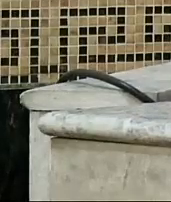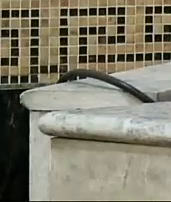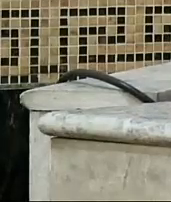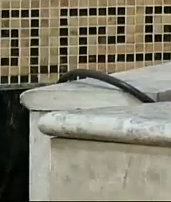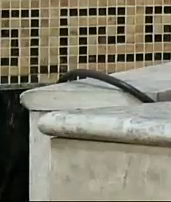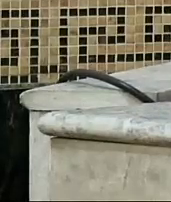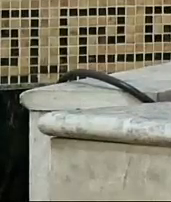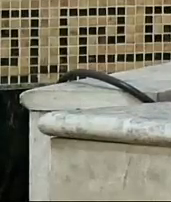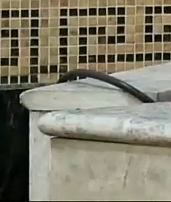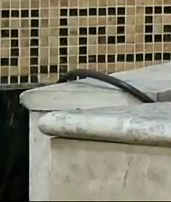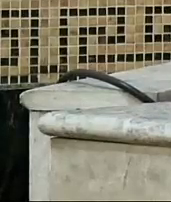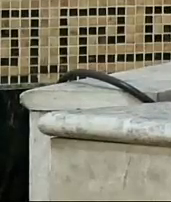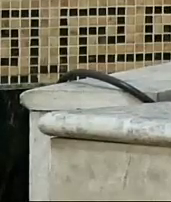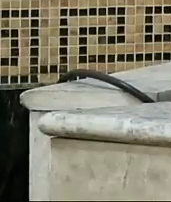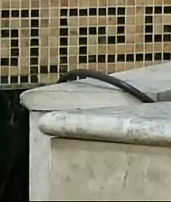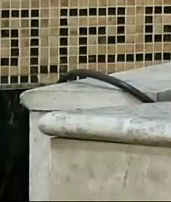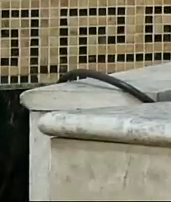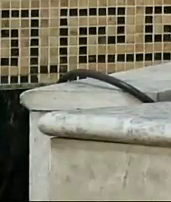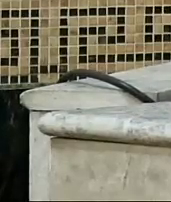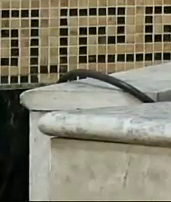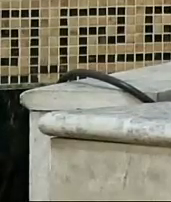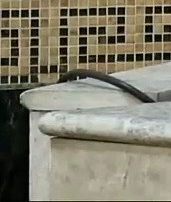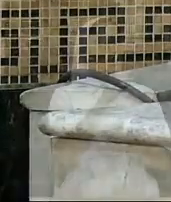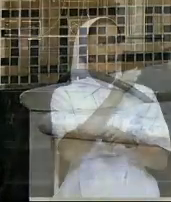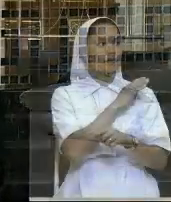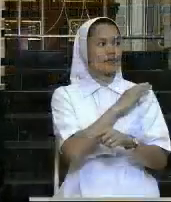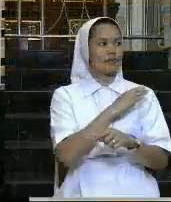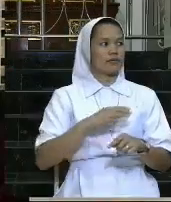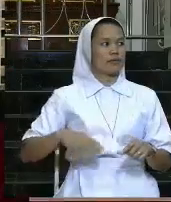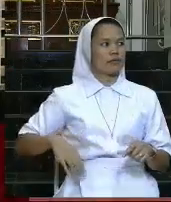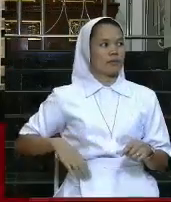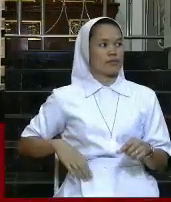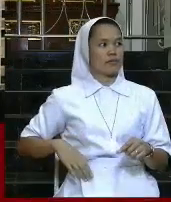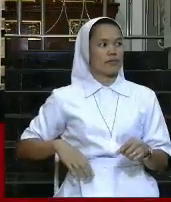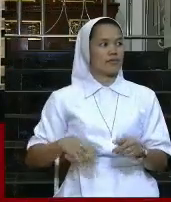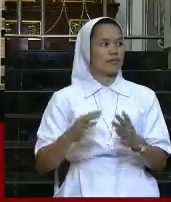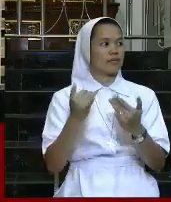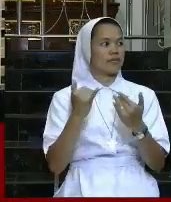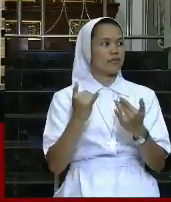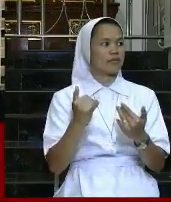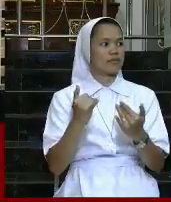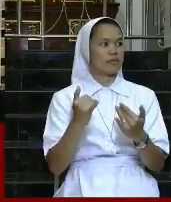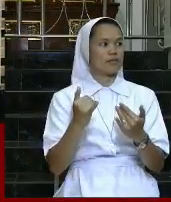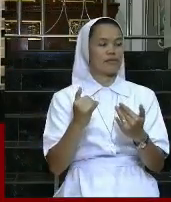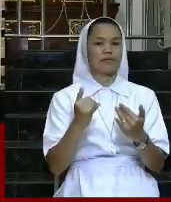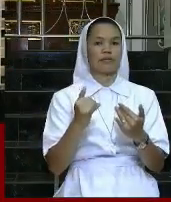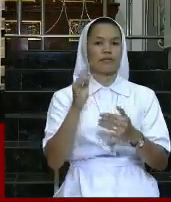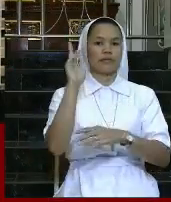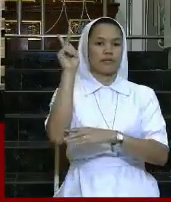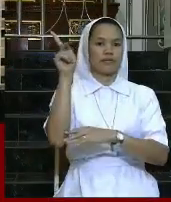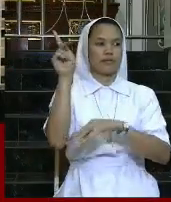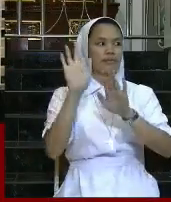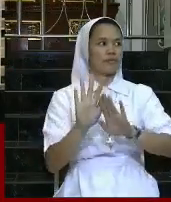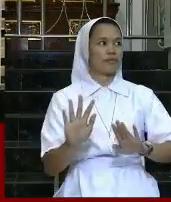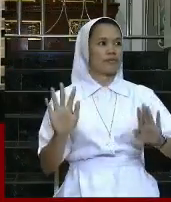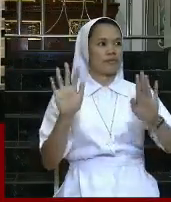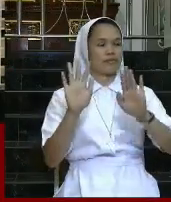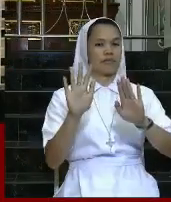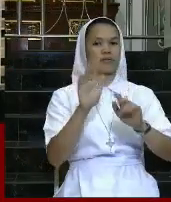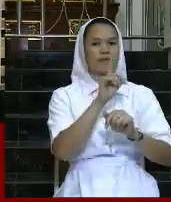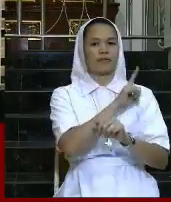Good afternoon, my dear brothers and sisters in Christ. Today is Palm Sunday of the Lord's